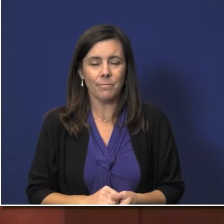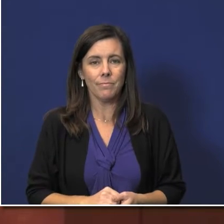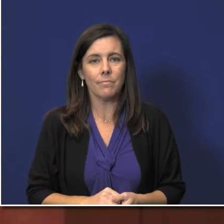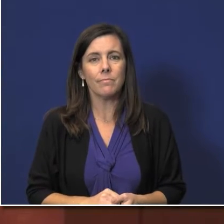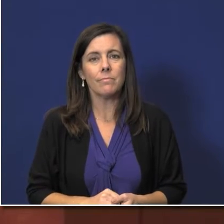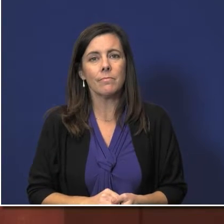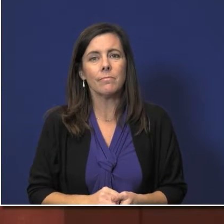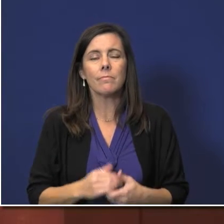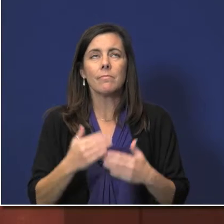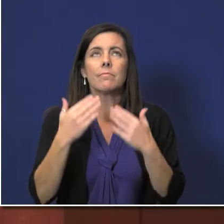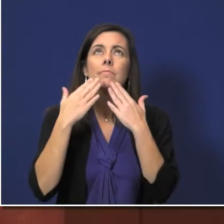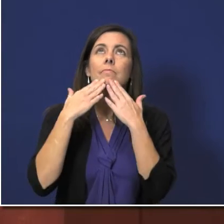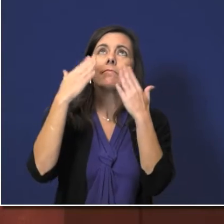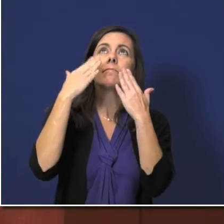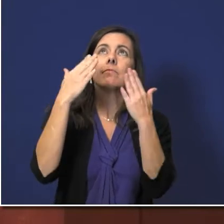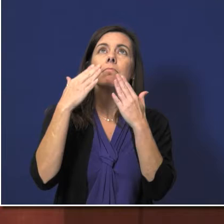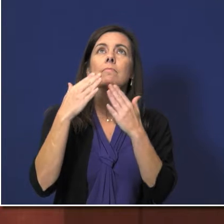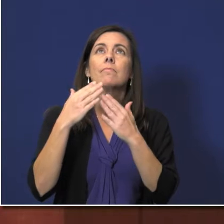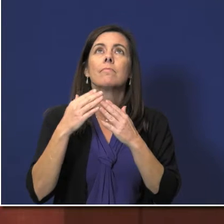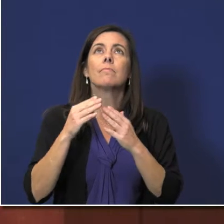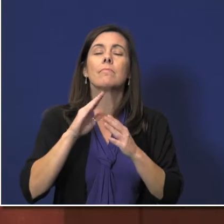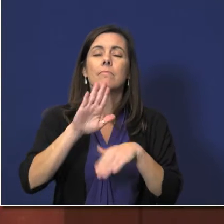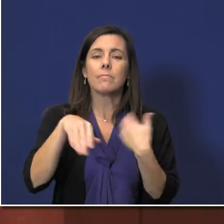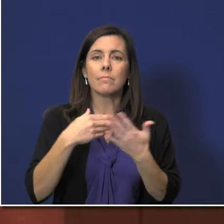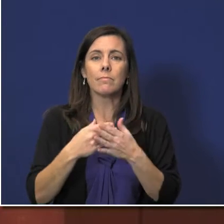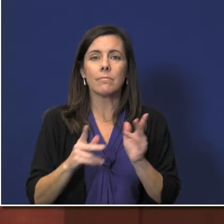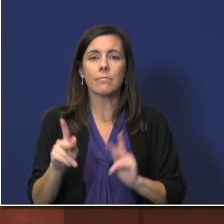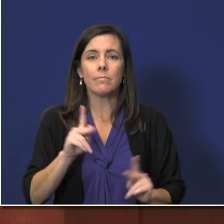We thank you for those who